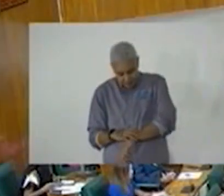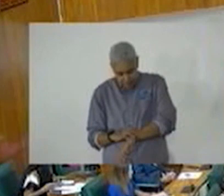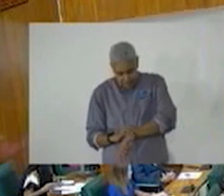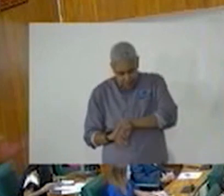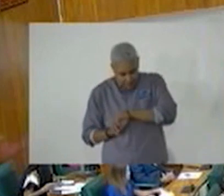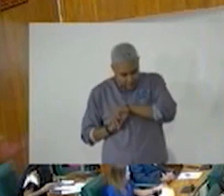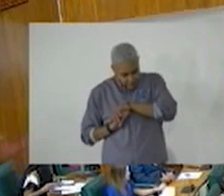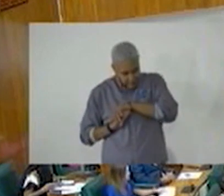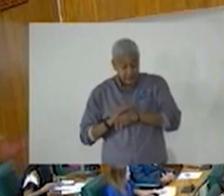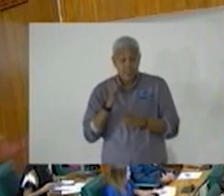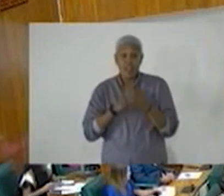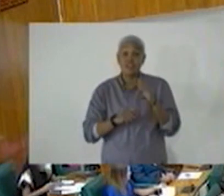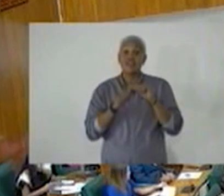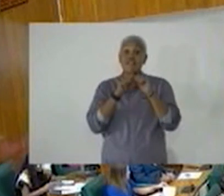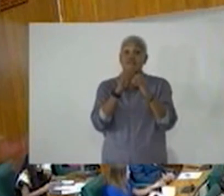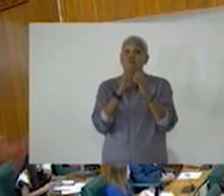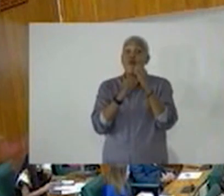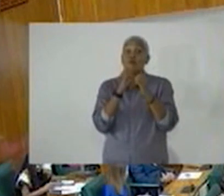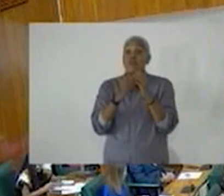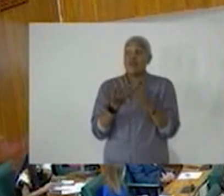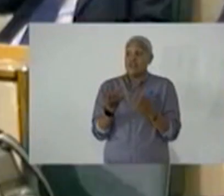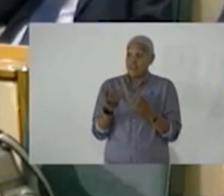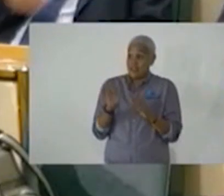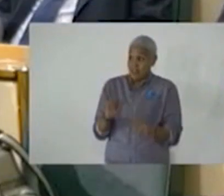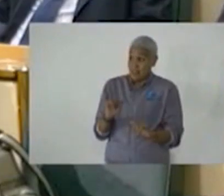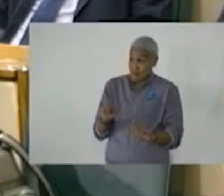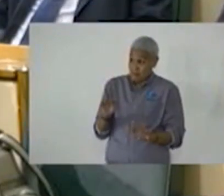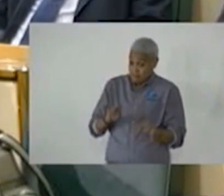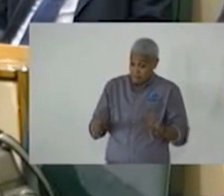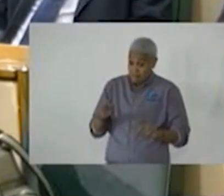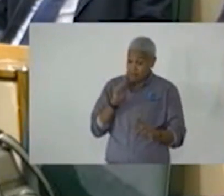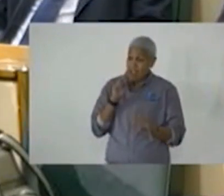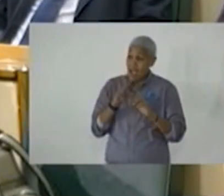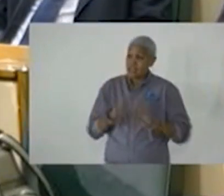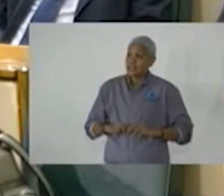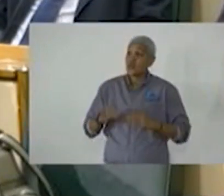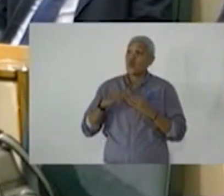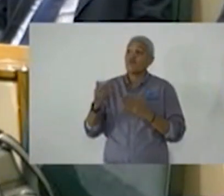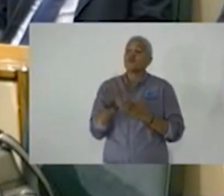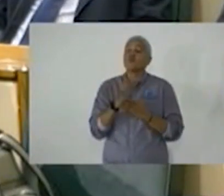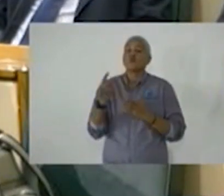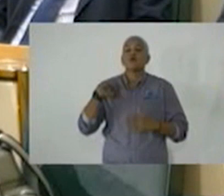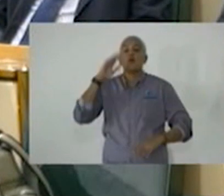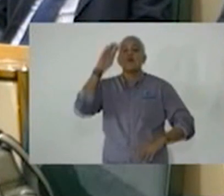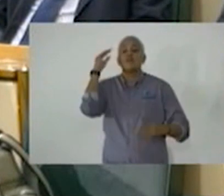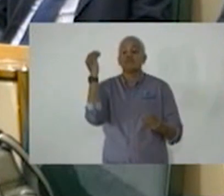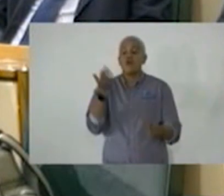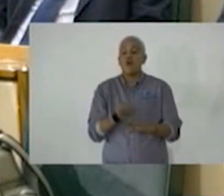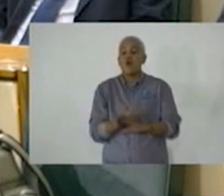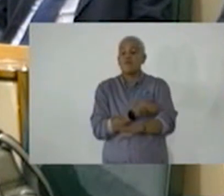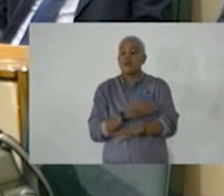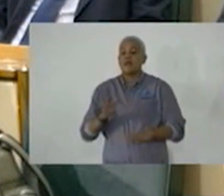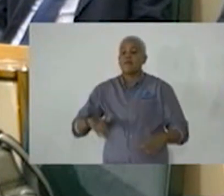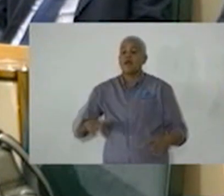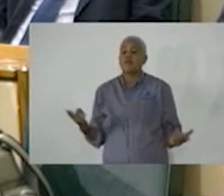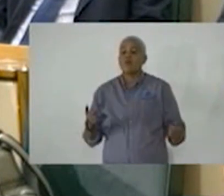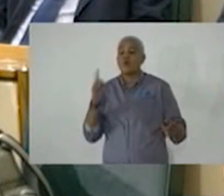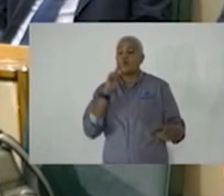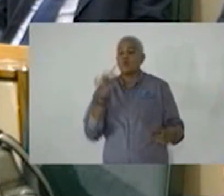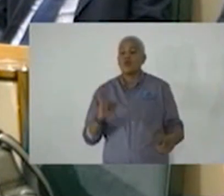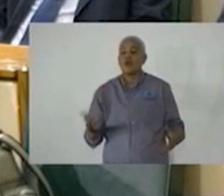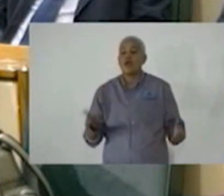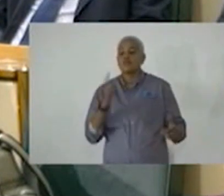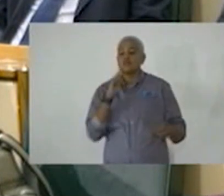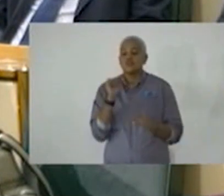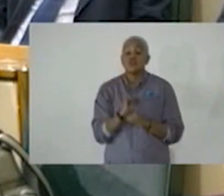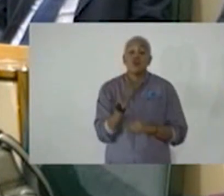of permanent repairs are being assessed, and over the next 2 weeks, I will update Parliament as to what those would be.